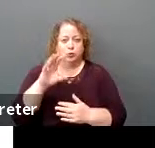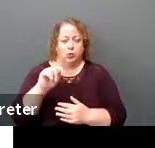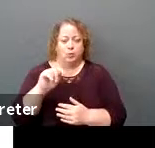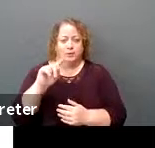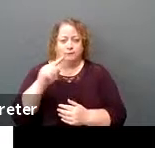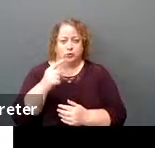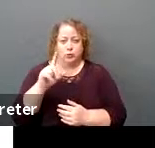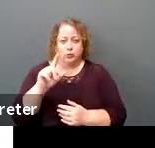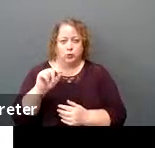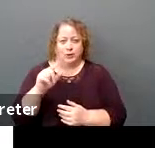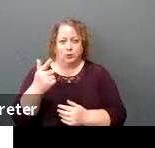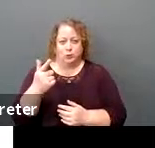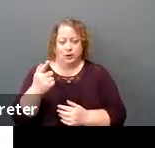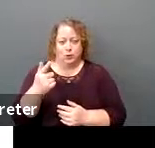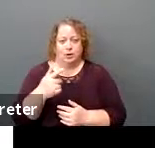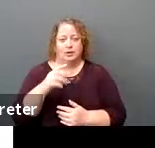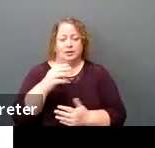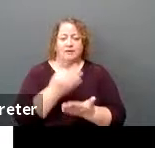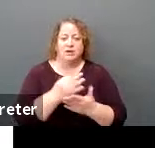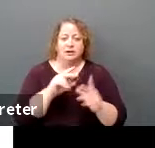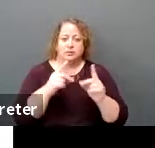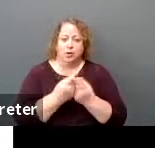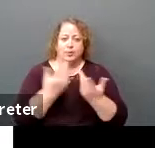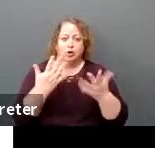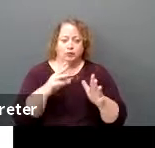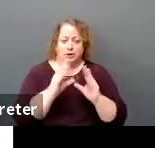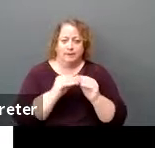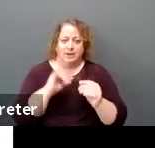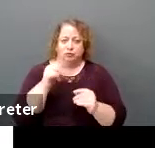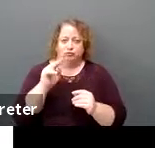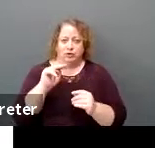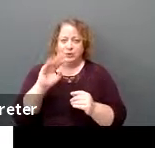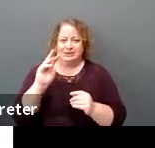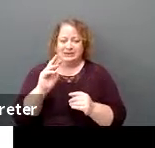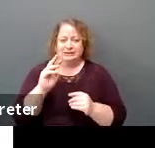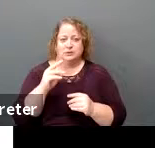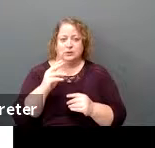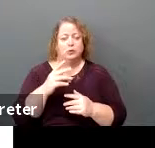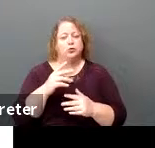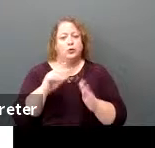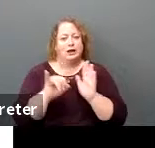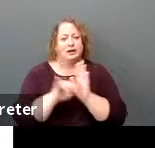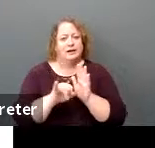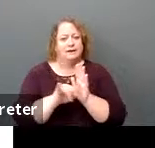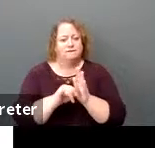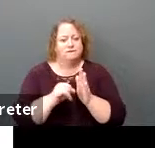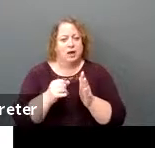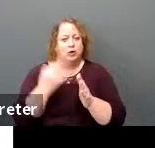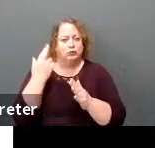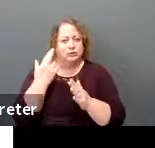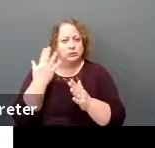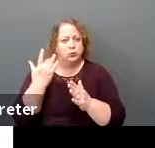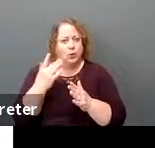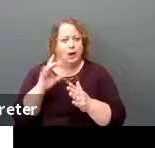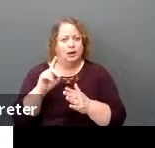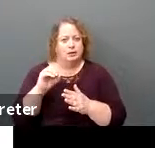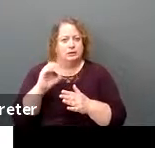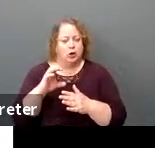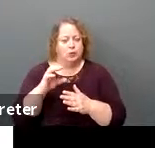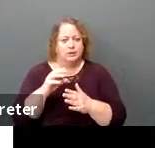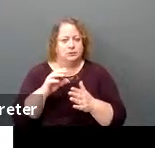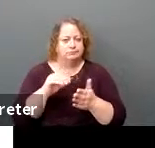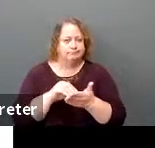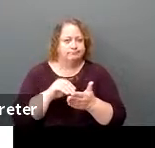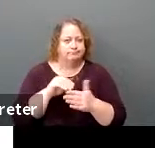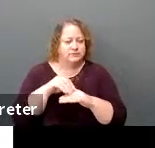The finance department has already met January 6th to identify internal factors that may have led to a delay in document submissions, as well